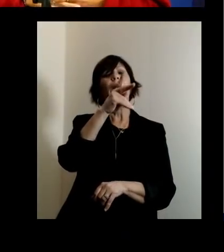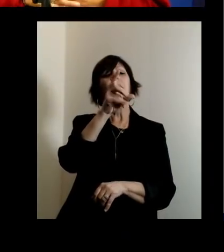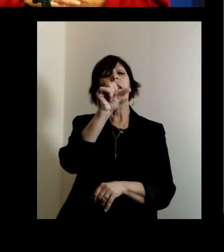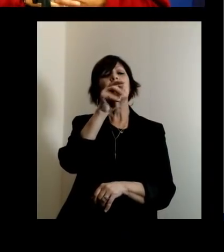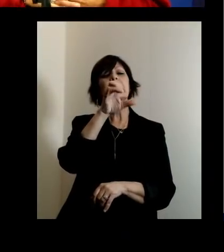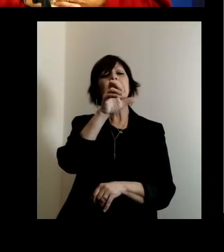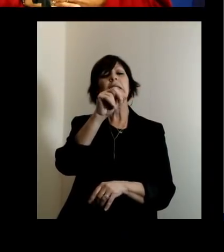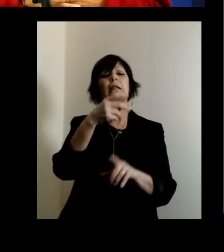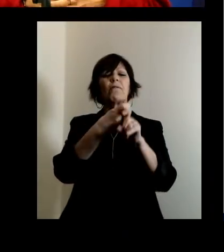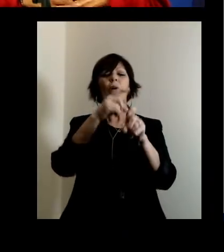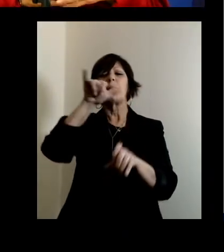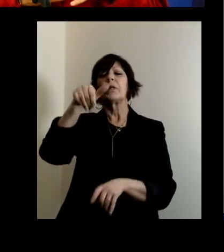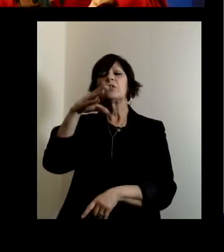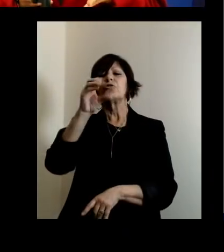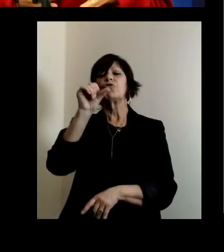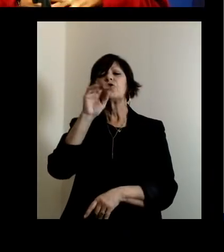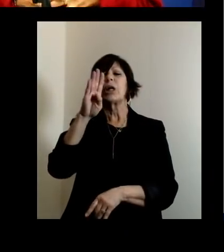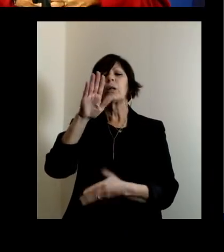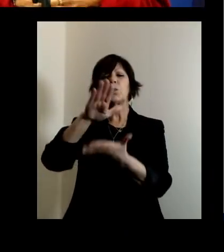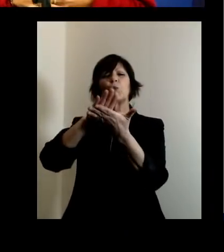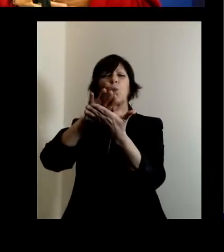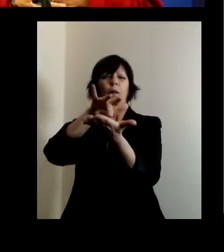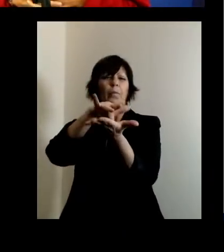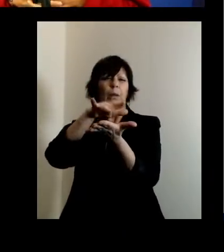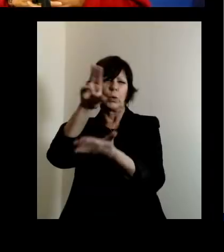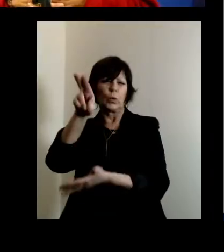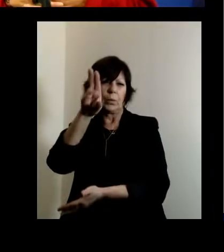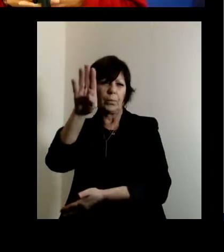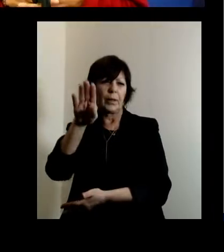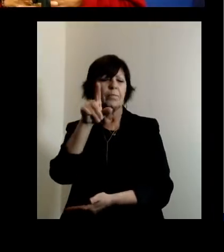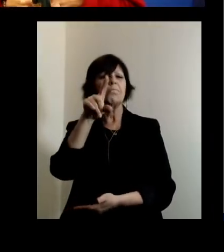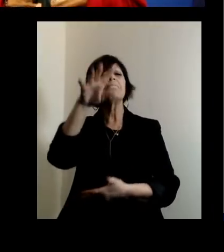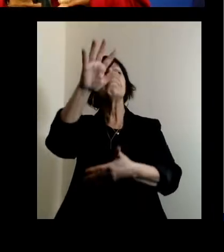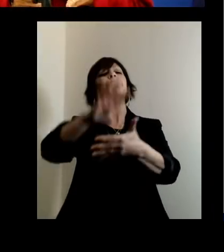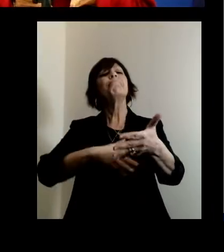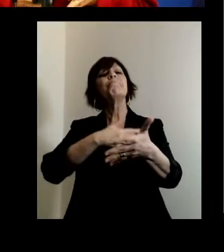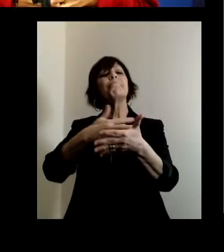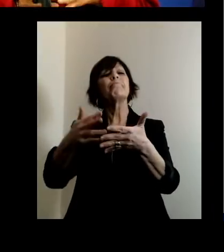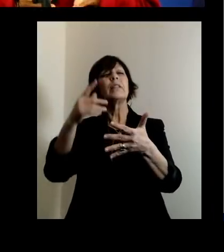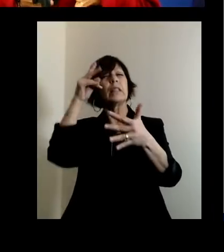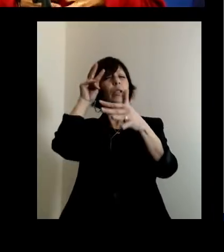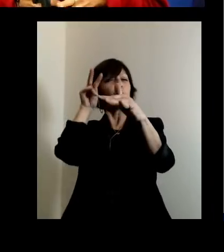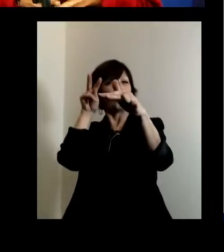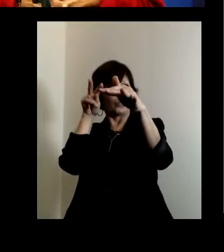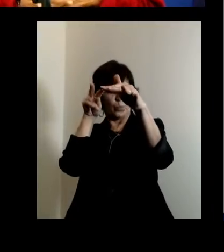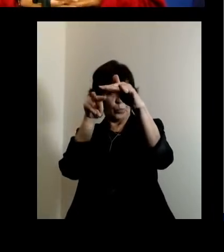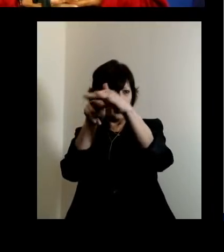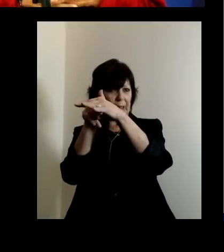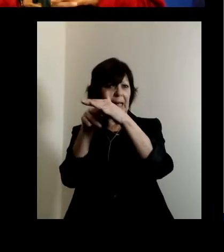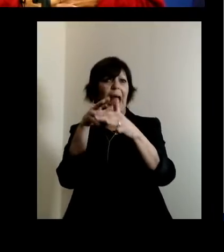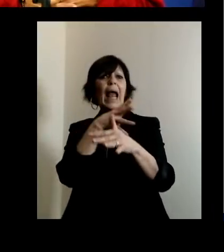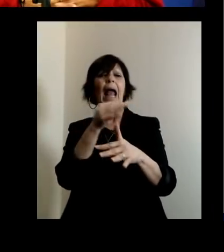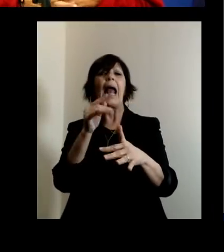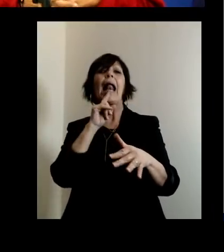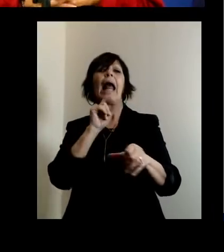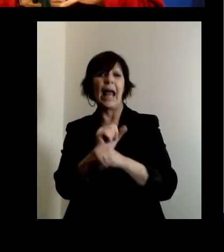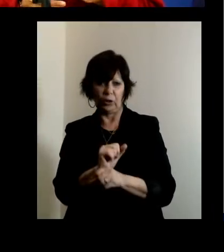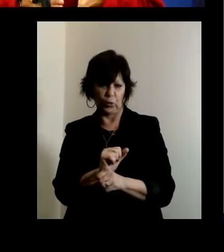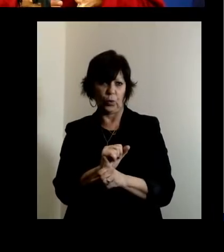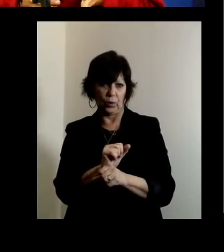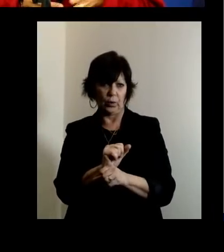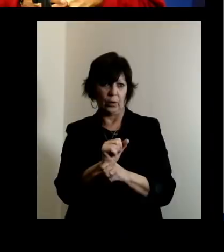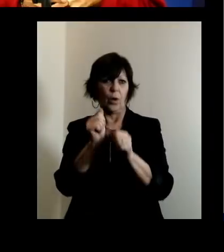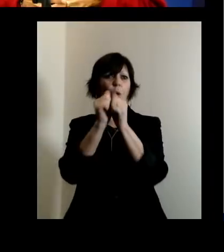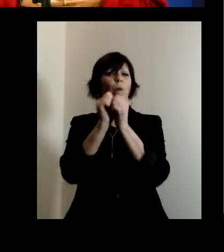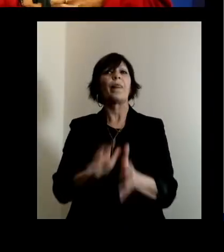School of Medicine. So this is a graph looking at the the predicted and actual hospital census without